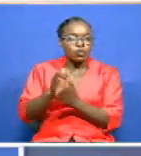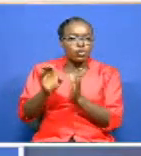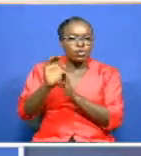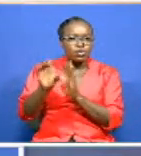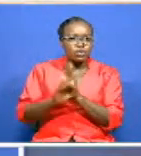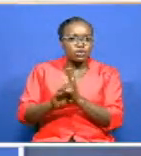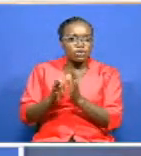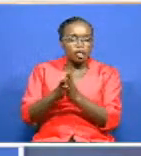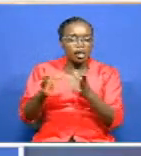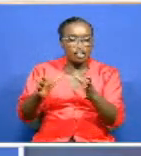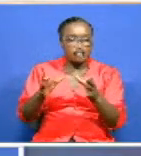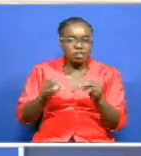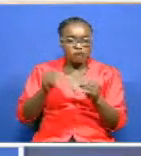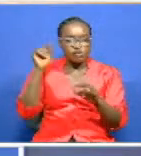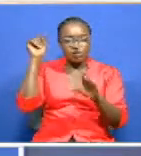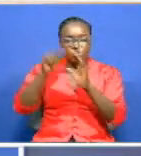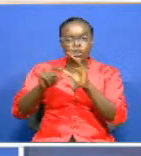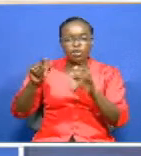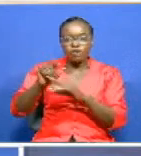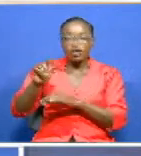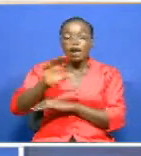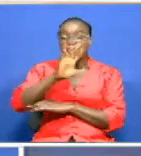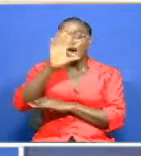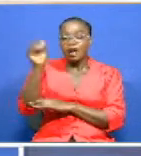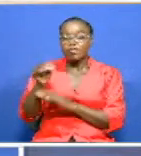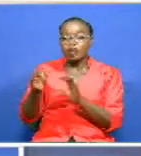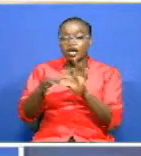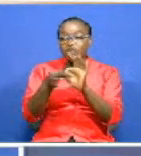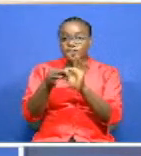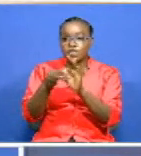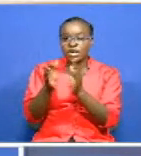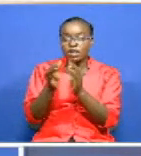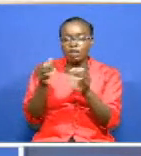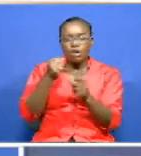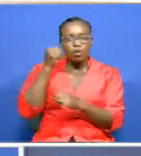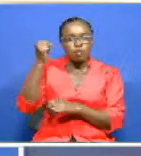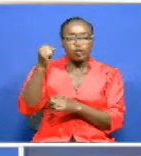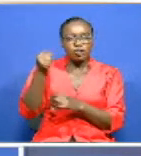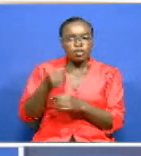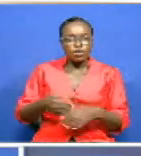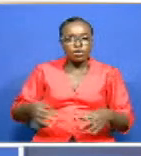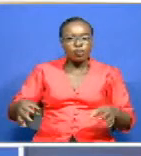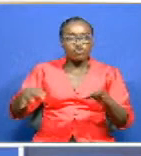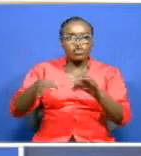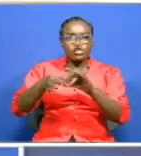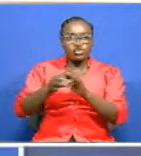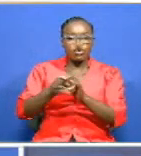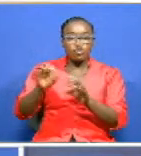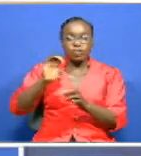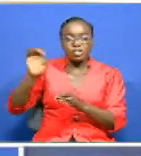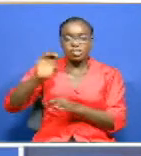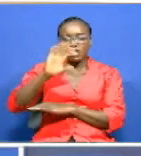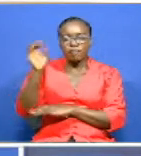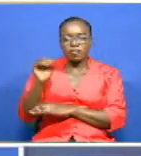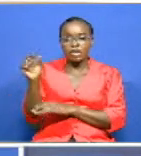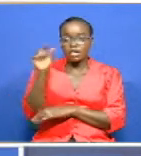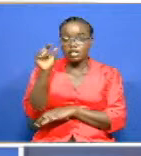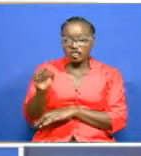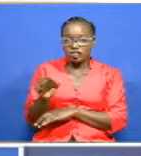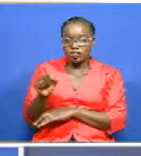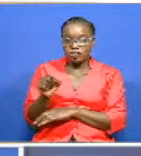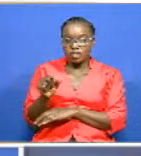Constitution embraces the goals of African unity and political confederation of Eastern African region as integral